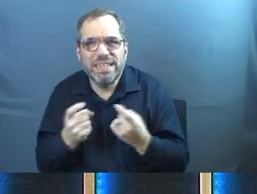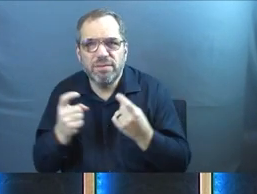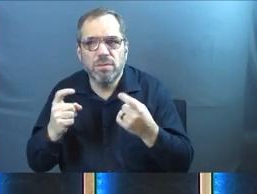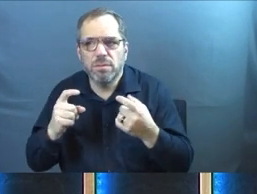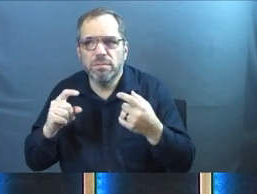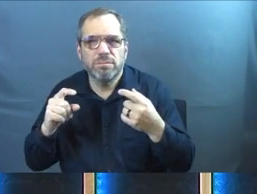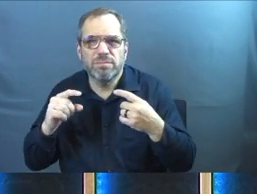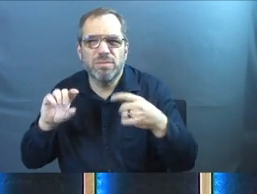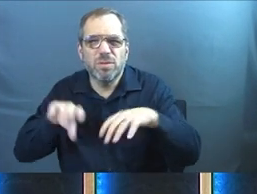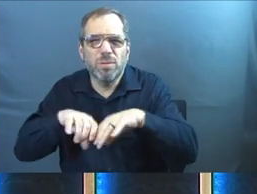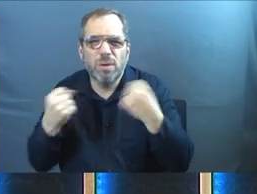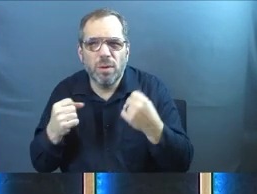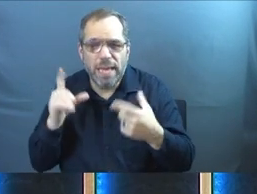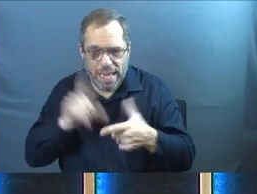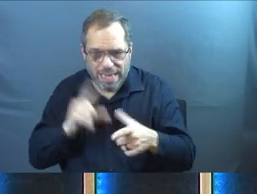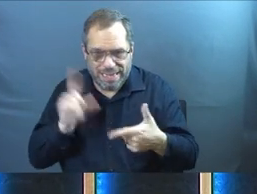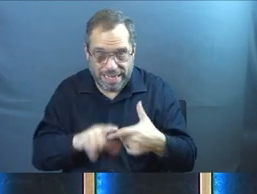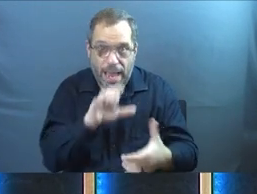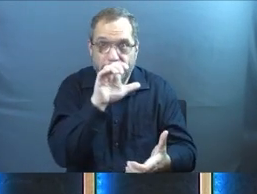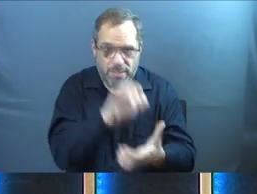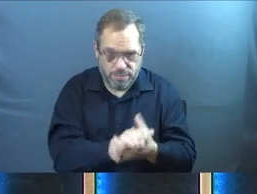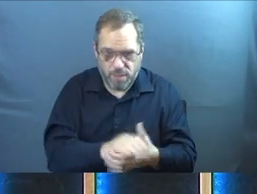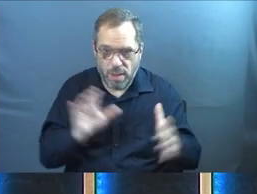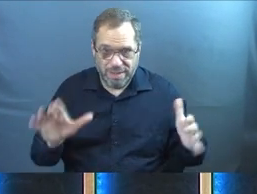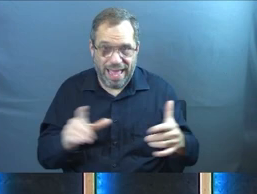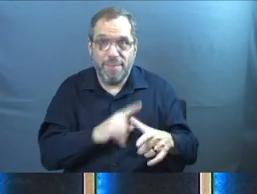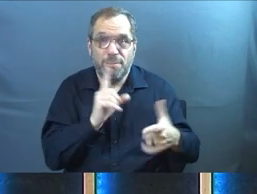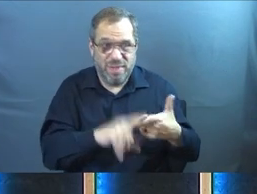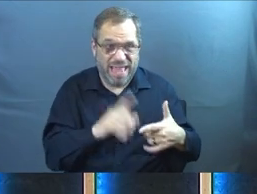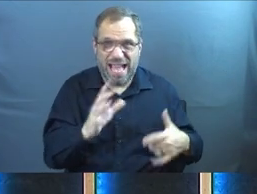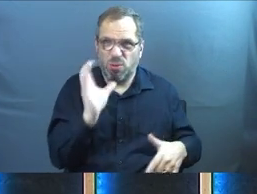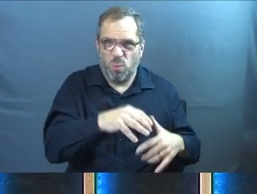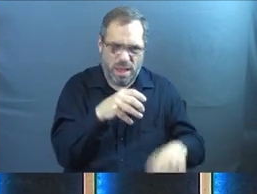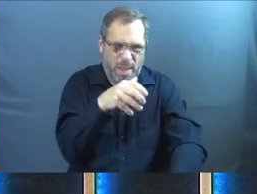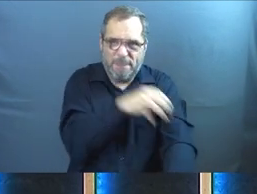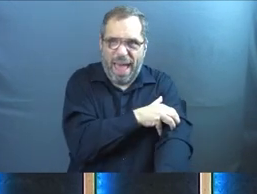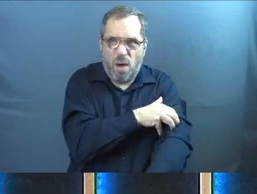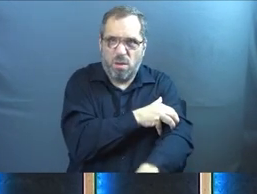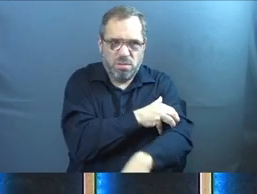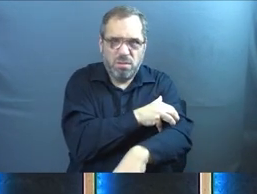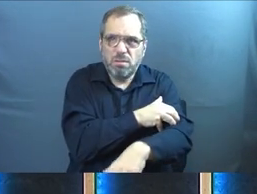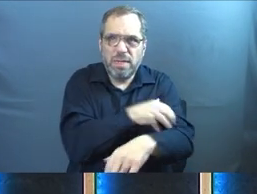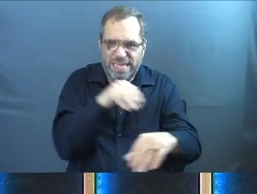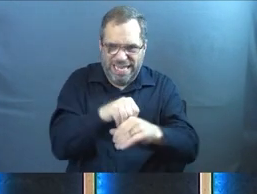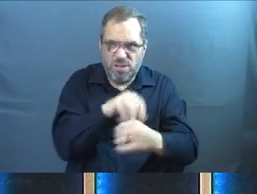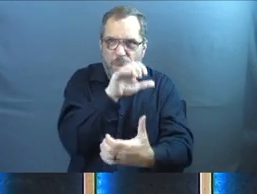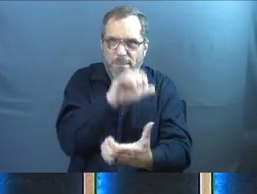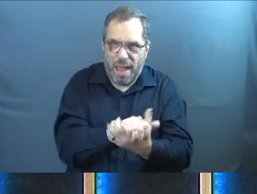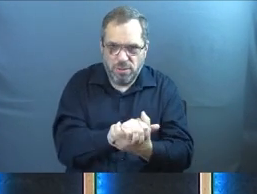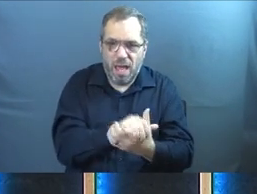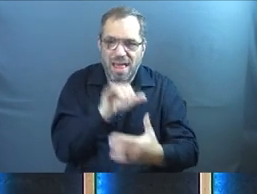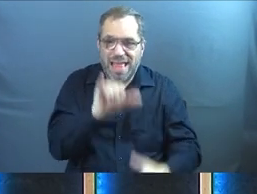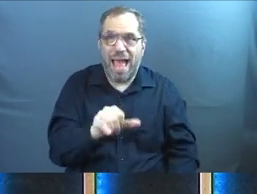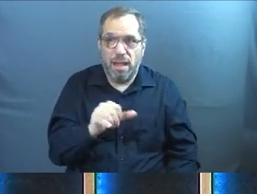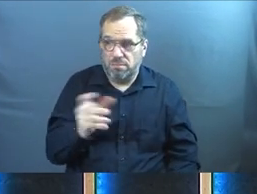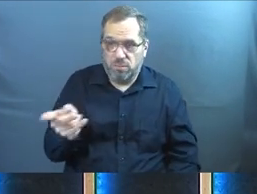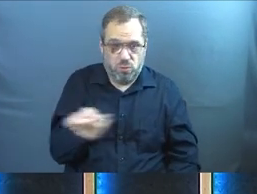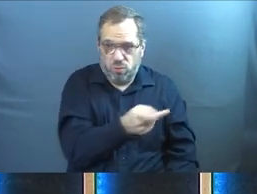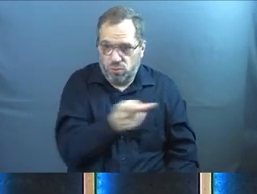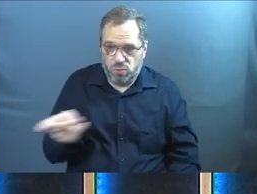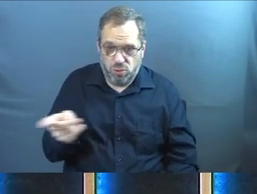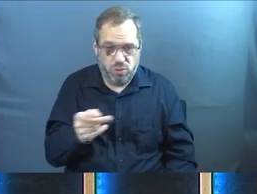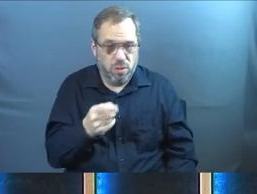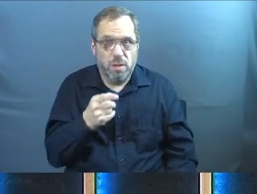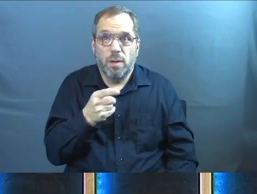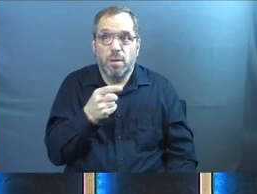are. And then he comes into marriage and he's like, and then there's going to be this weird power dynamic now in your marriage where you're really going to want to